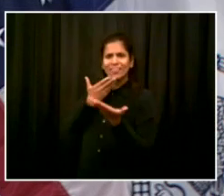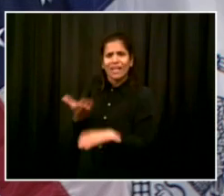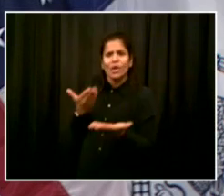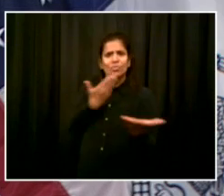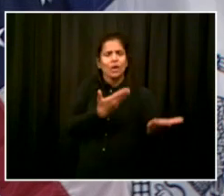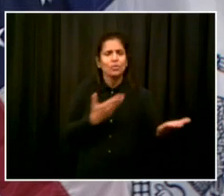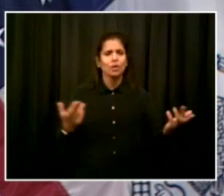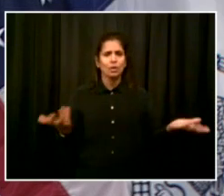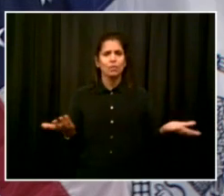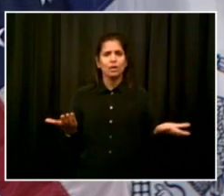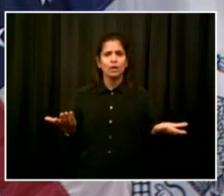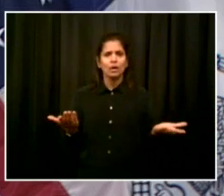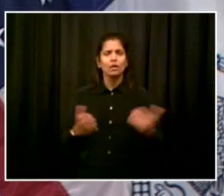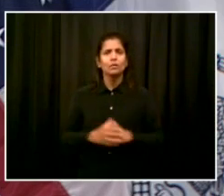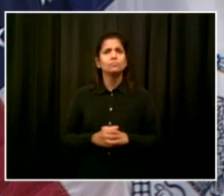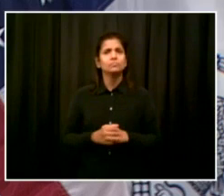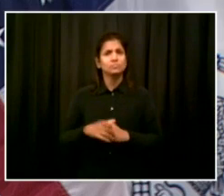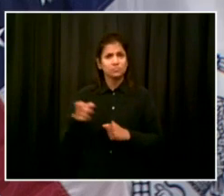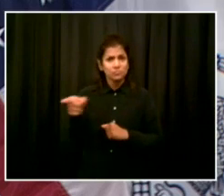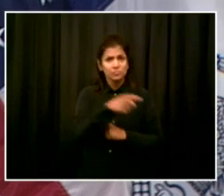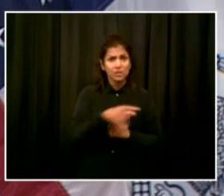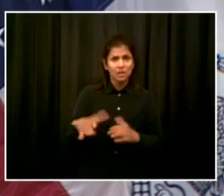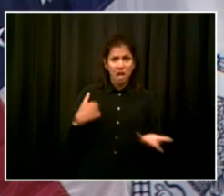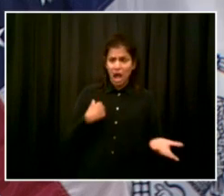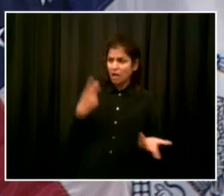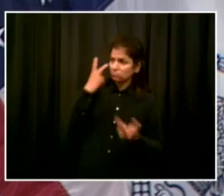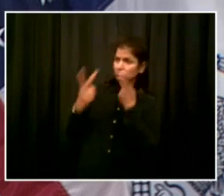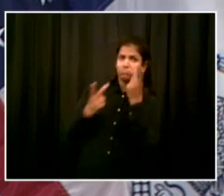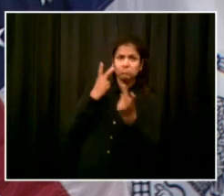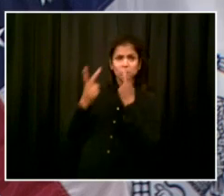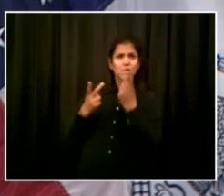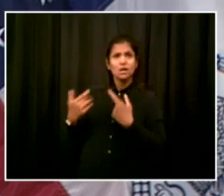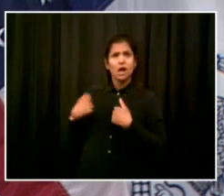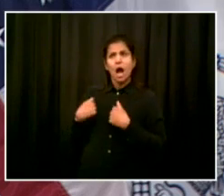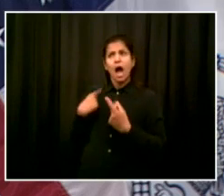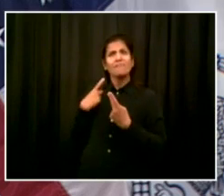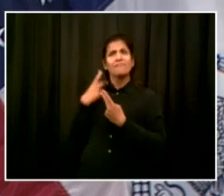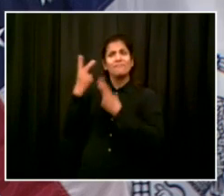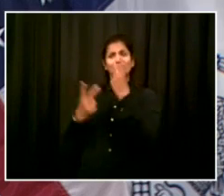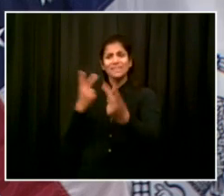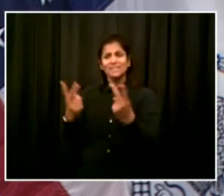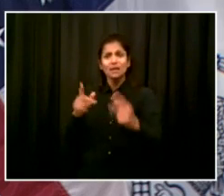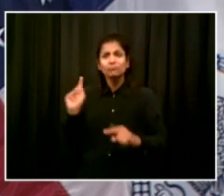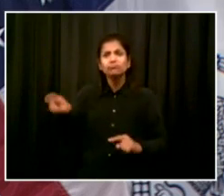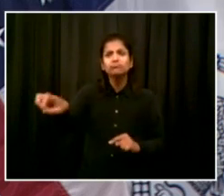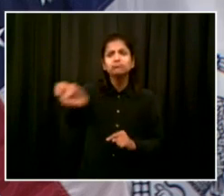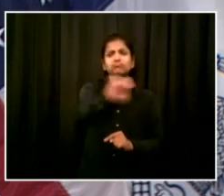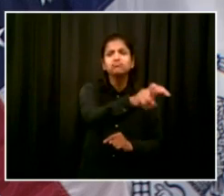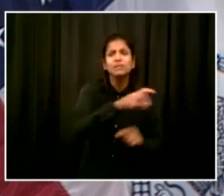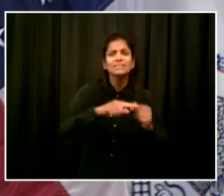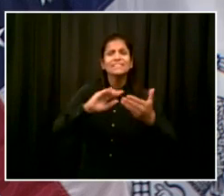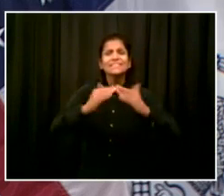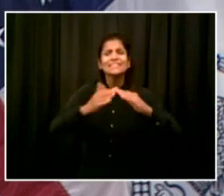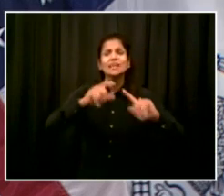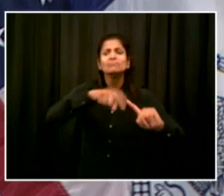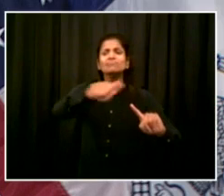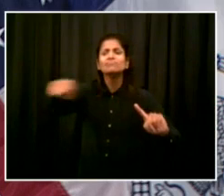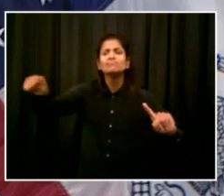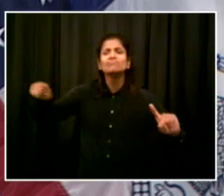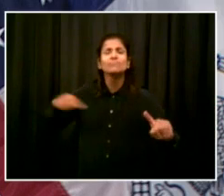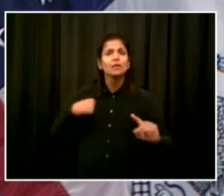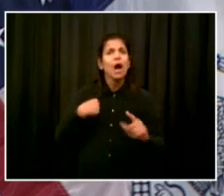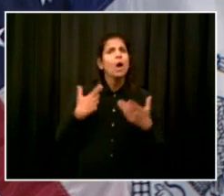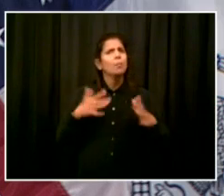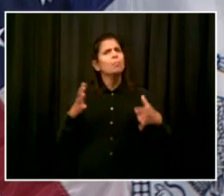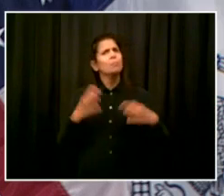I see that every single time when I go out in communities and talk to real people. So yeah, I think there are real challenges here, and I understand a